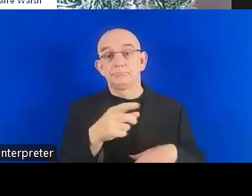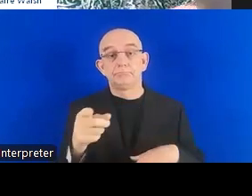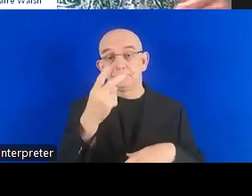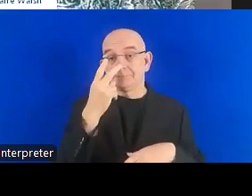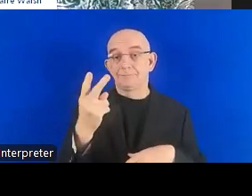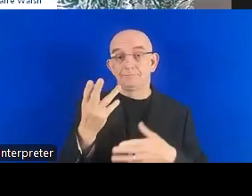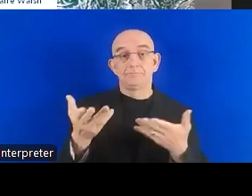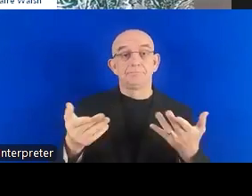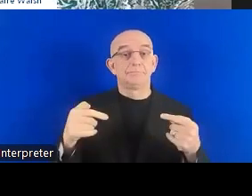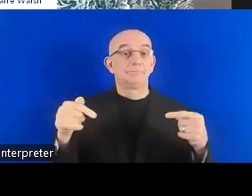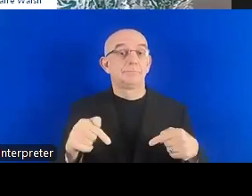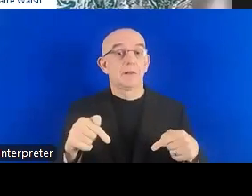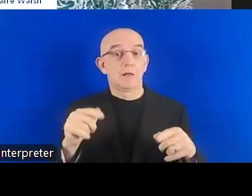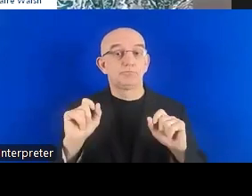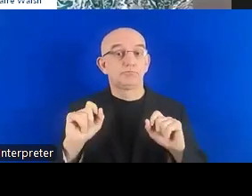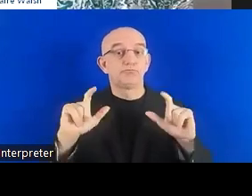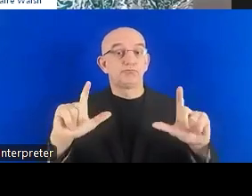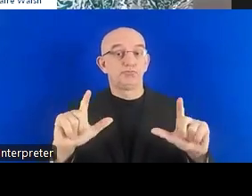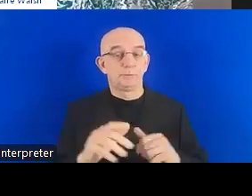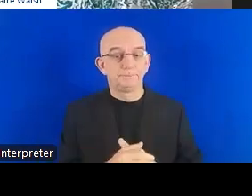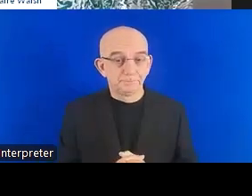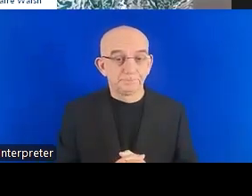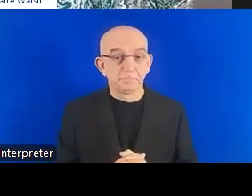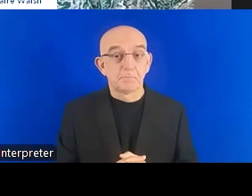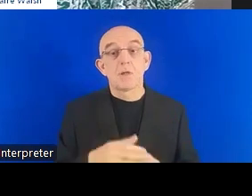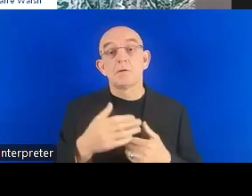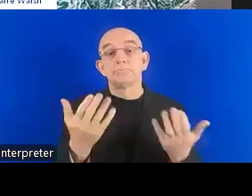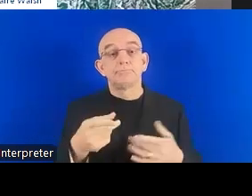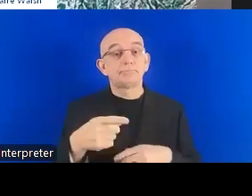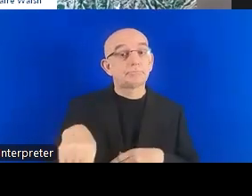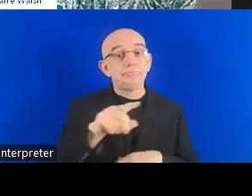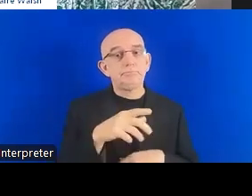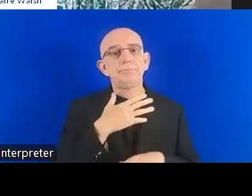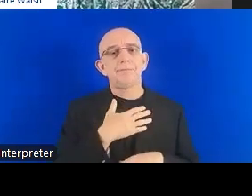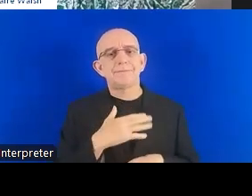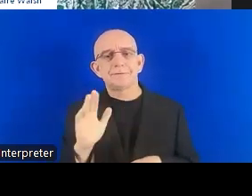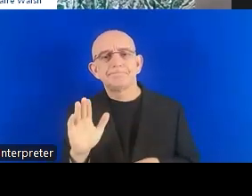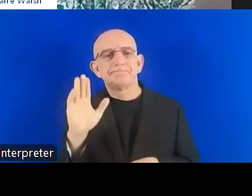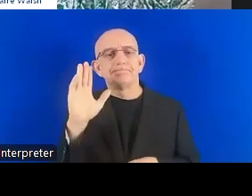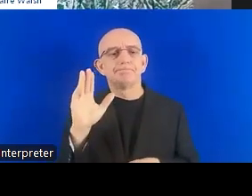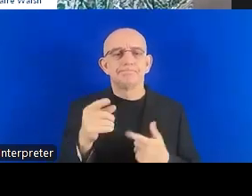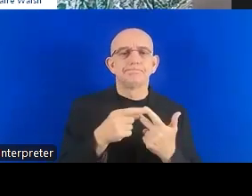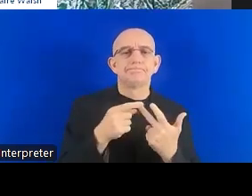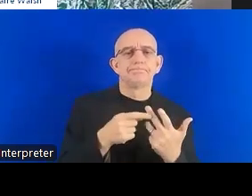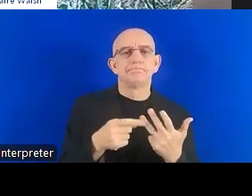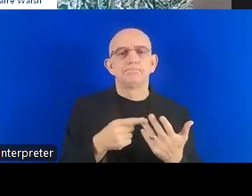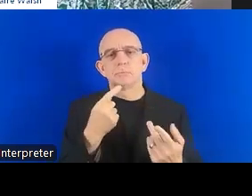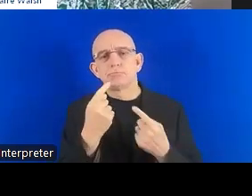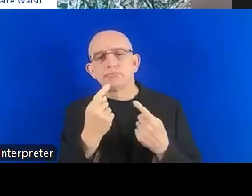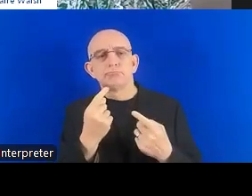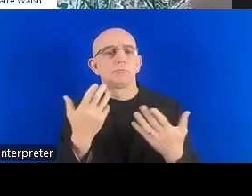for the speaker in the Q&A box at the bottom of the screen. We will record the webinar and share it